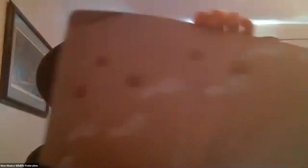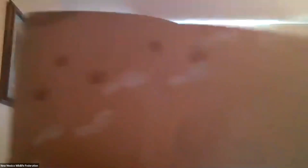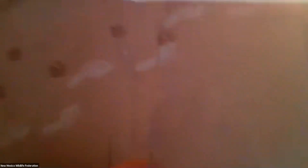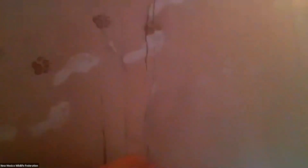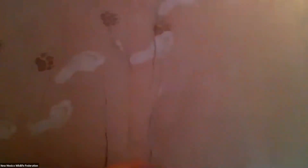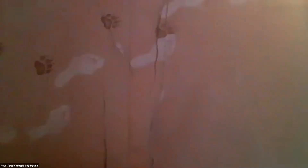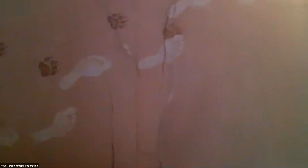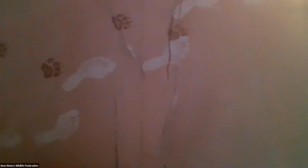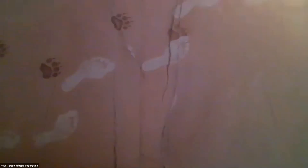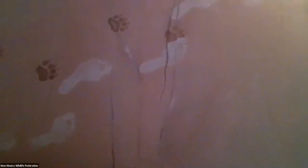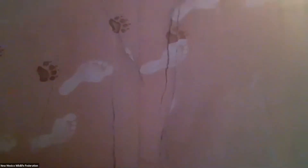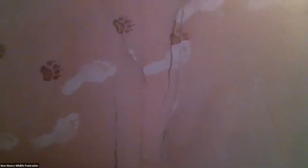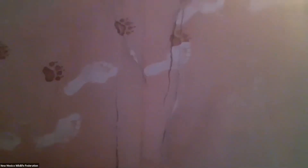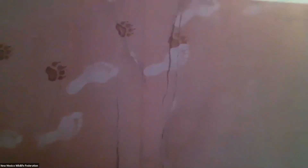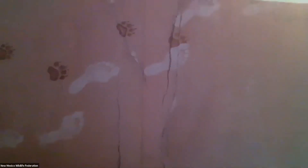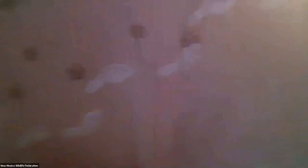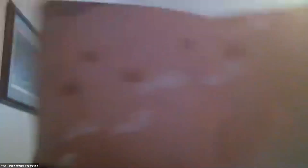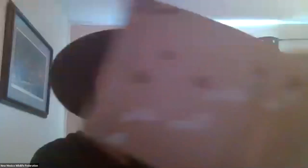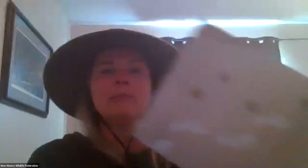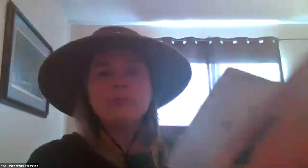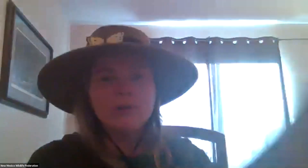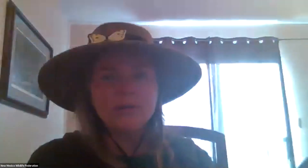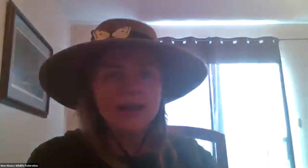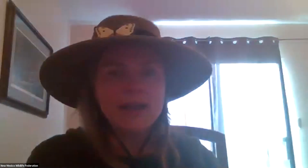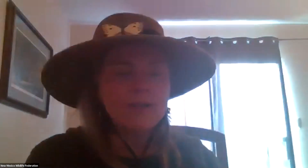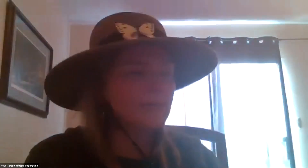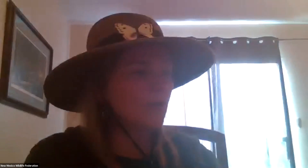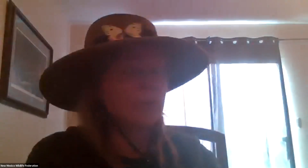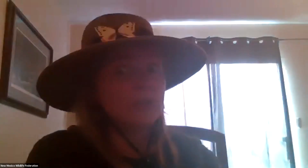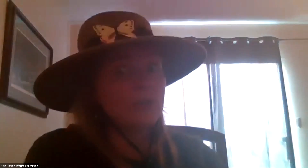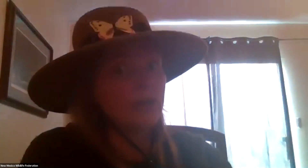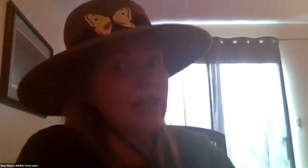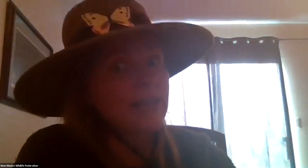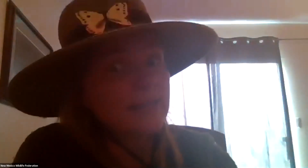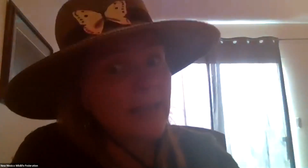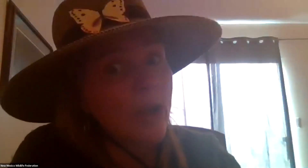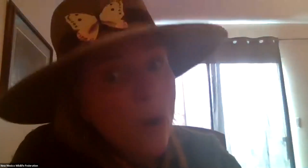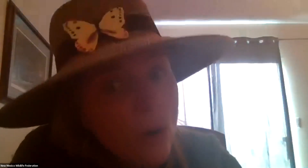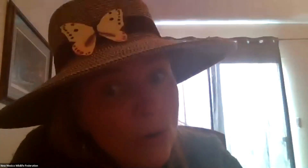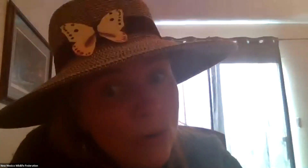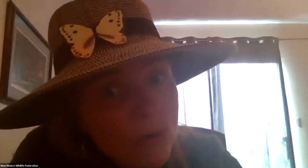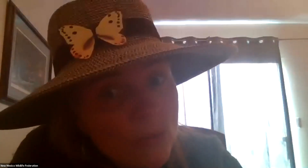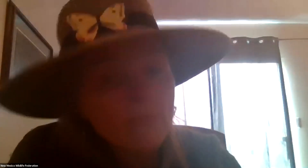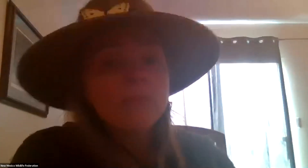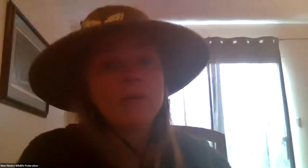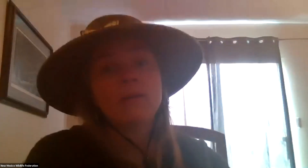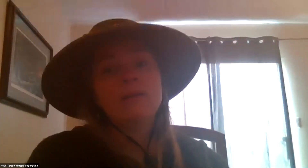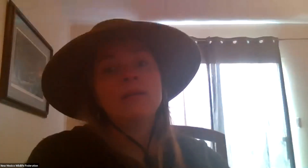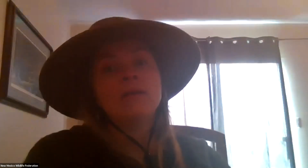Even if we go to schools and programs, or we're doing our lessons at